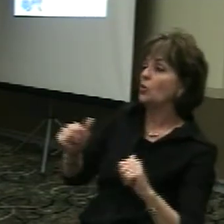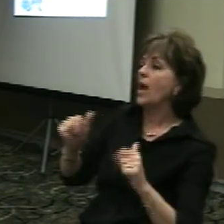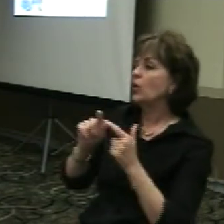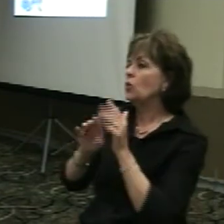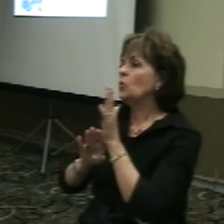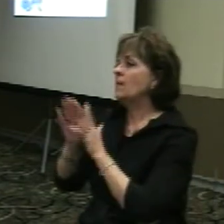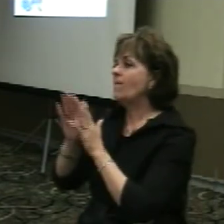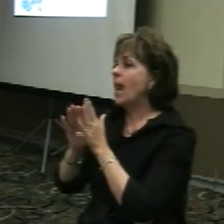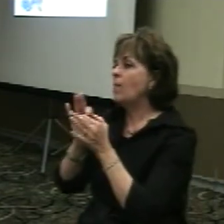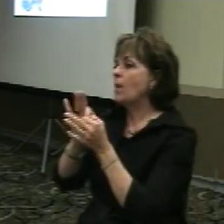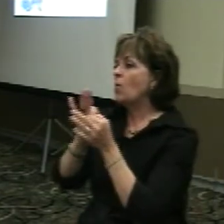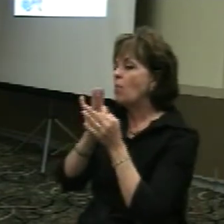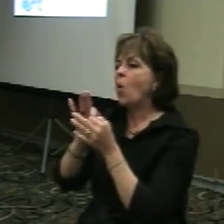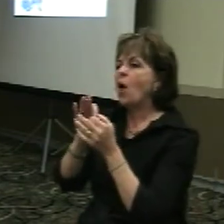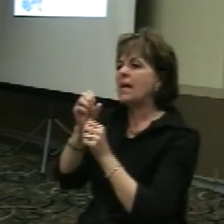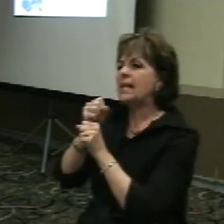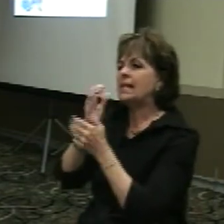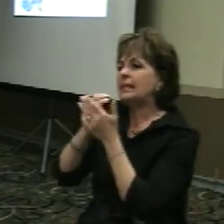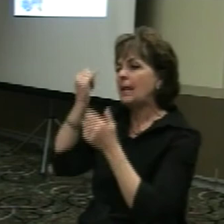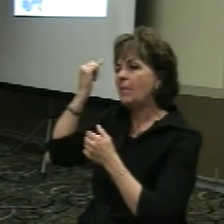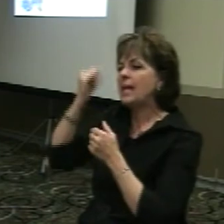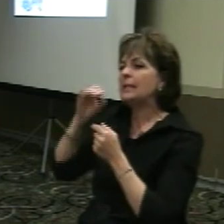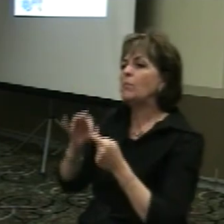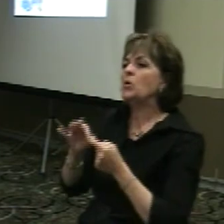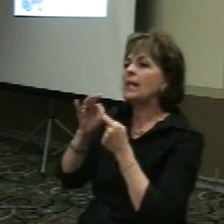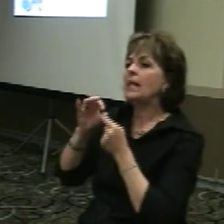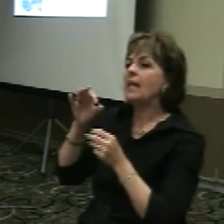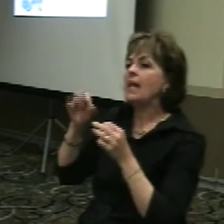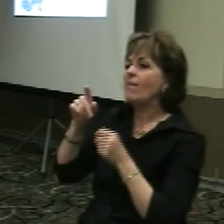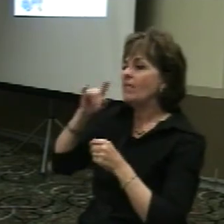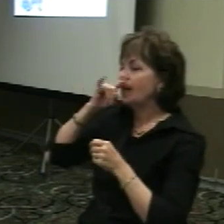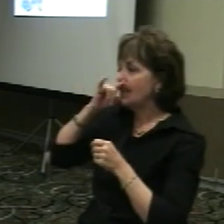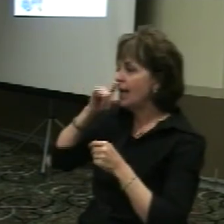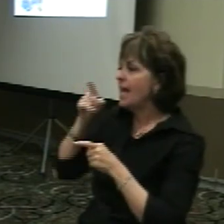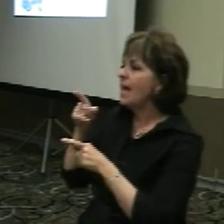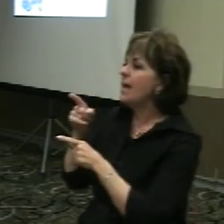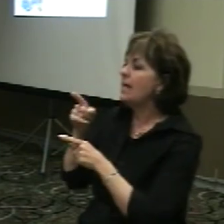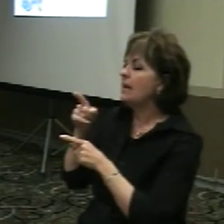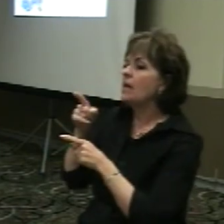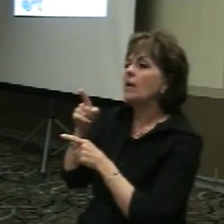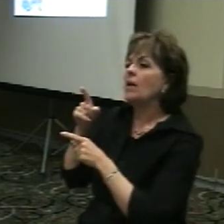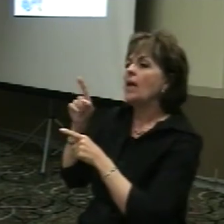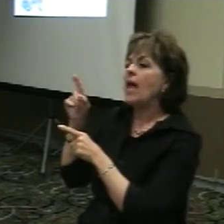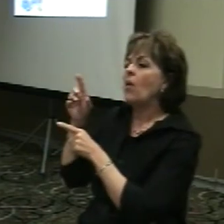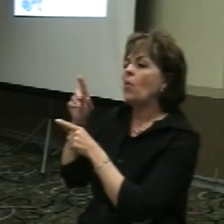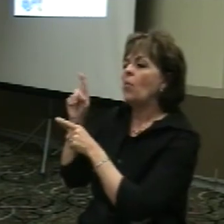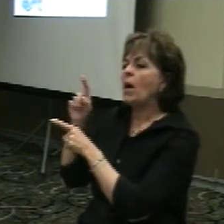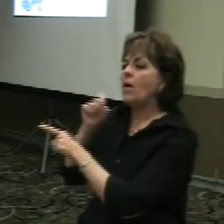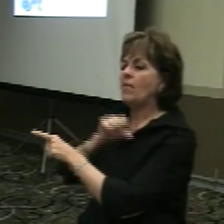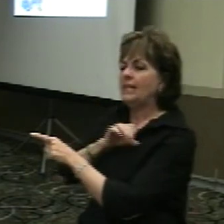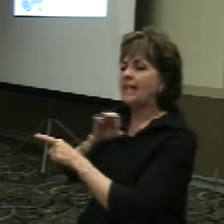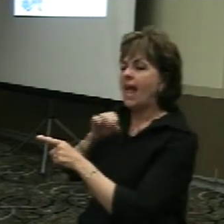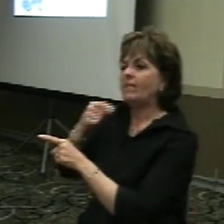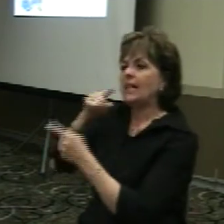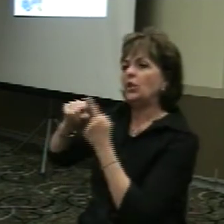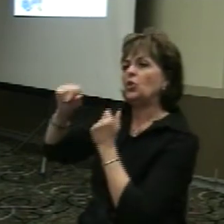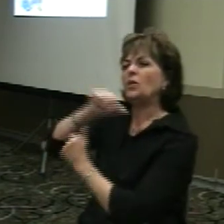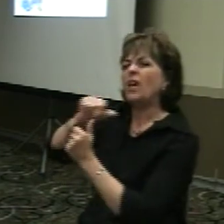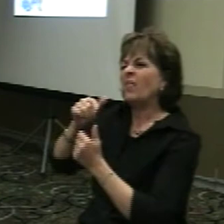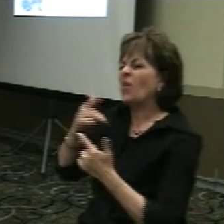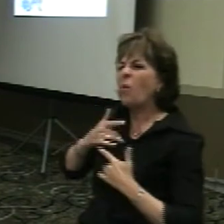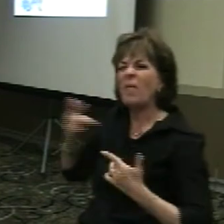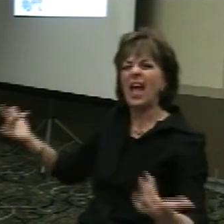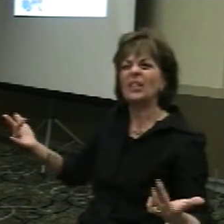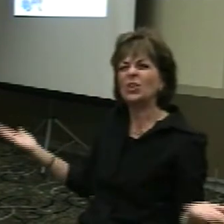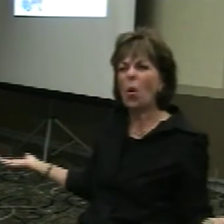to develop rapport and get some hints about, particularly if it's a kid where it's clear the staff is saying to each other, what the heck is